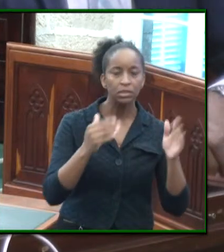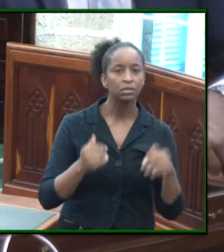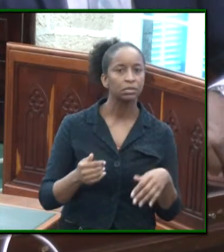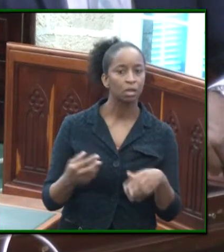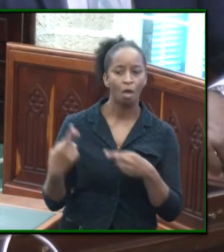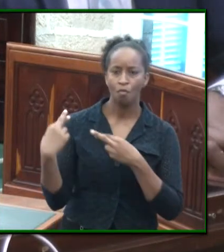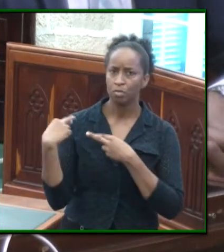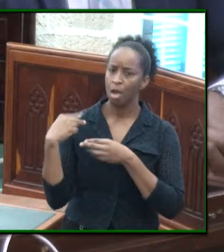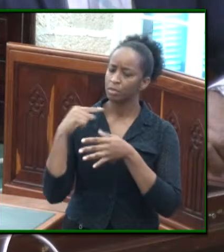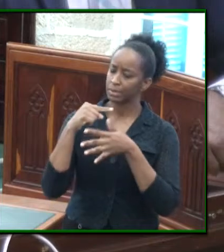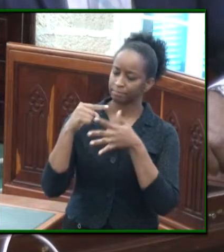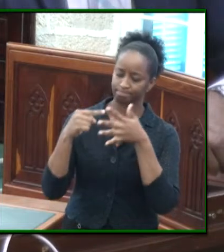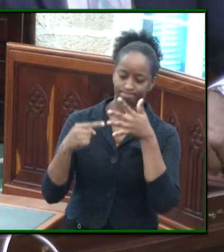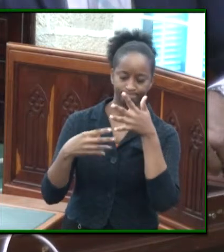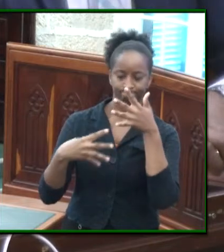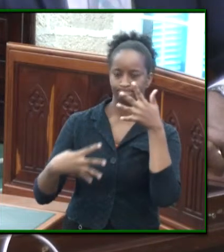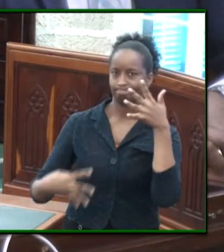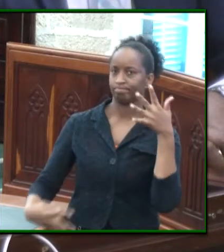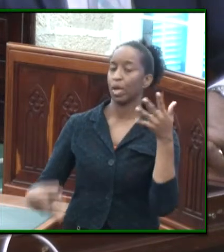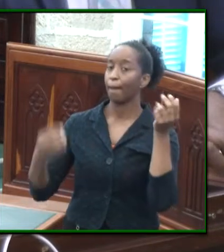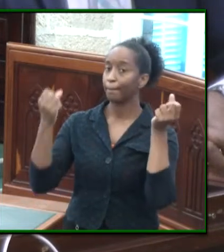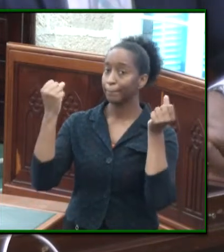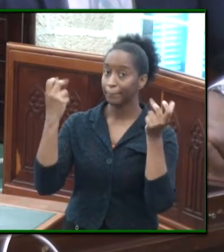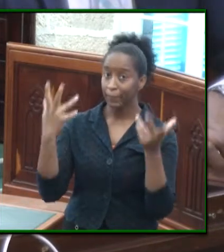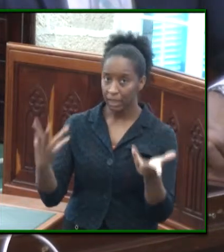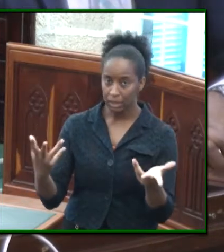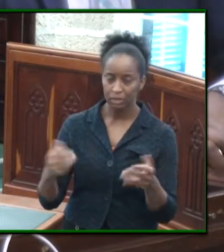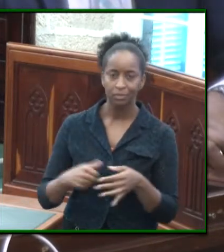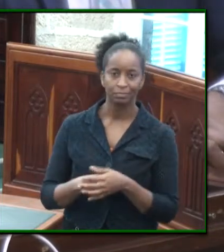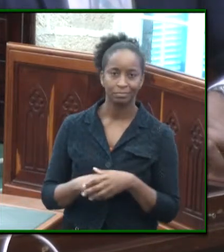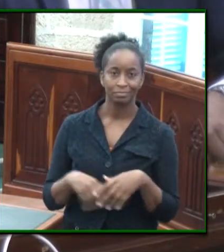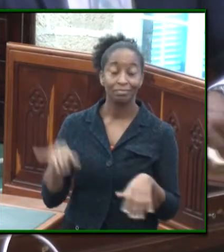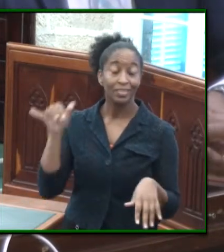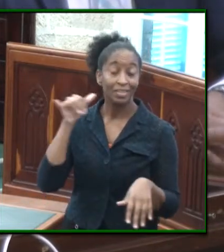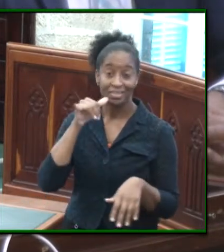responsible for making sure that we have a landscape